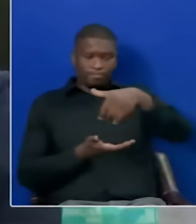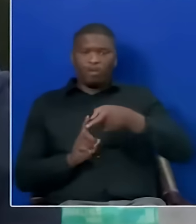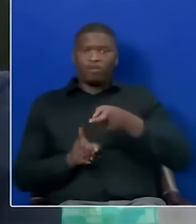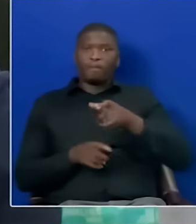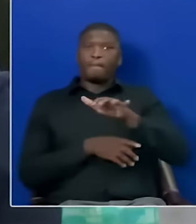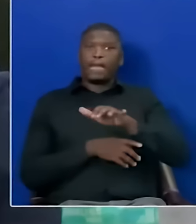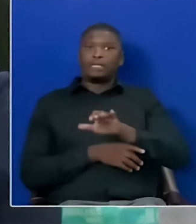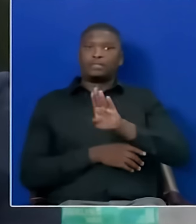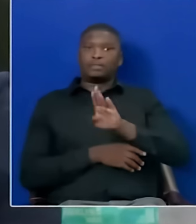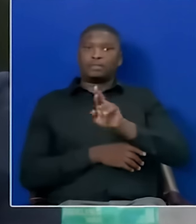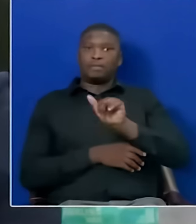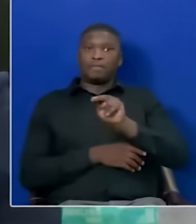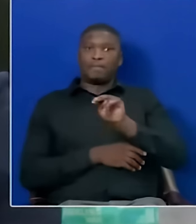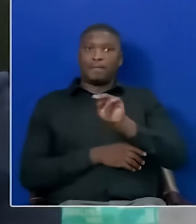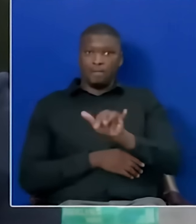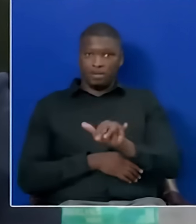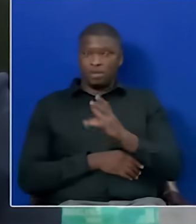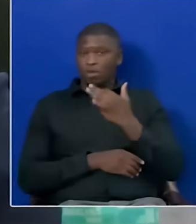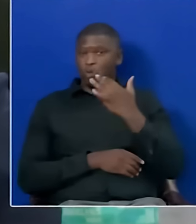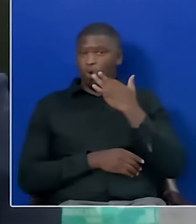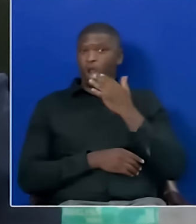when the suspects were arrested.